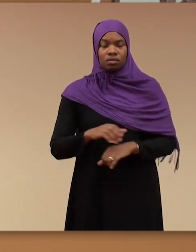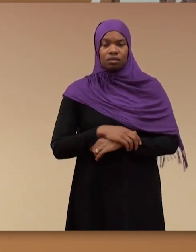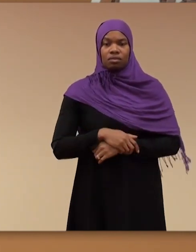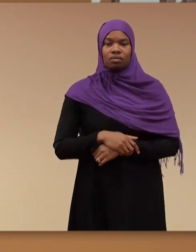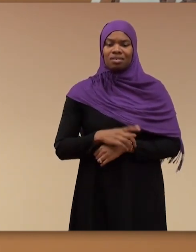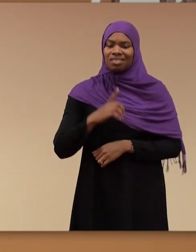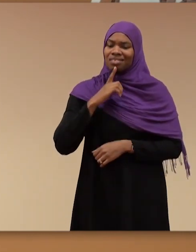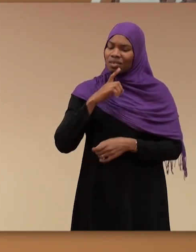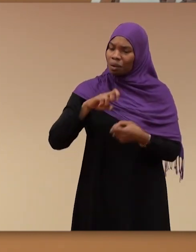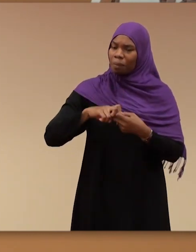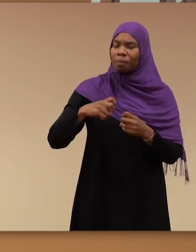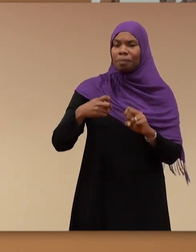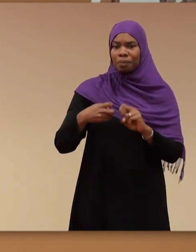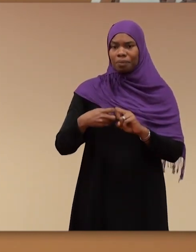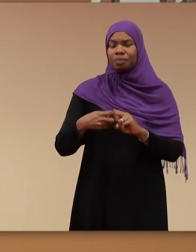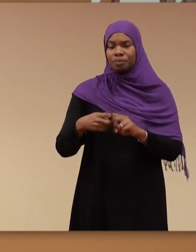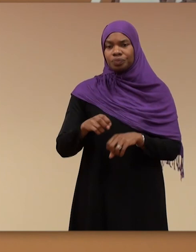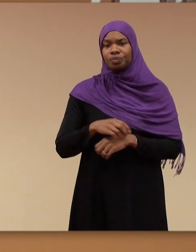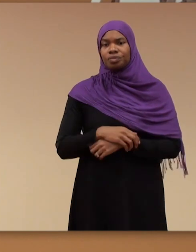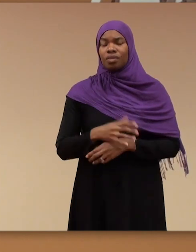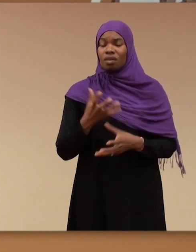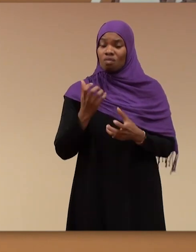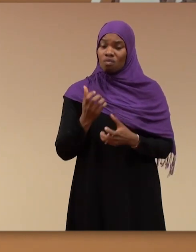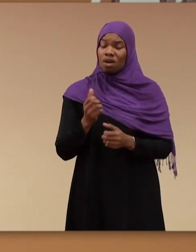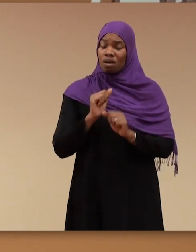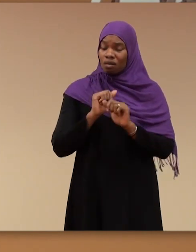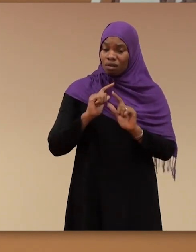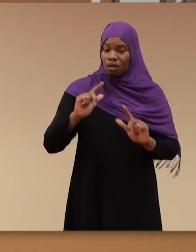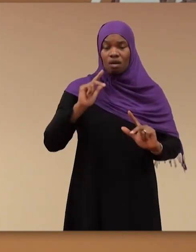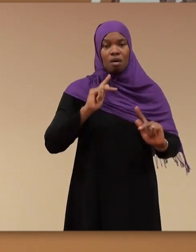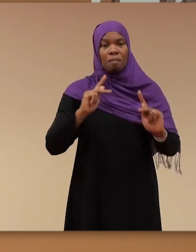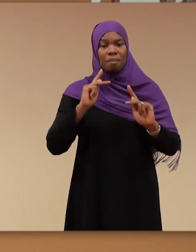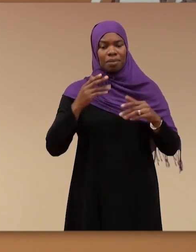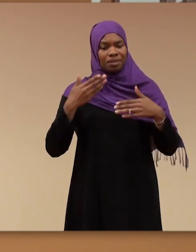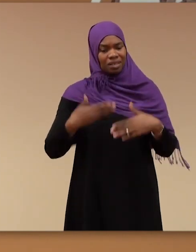to abolish and abandon dealing with nuclear